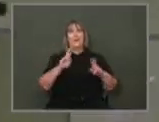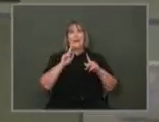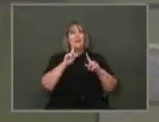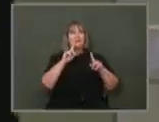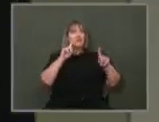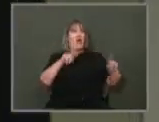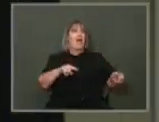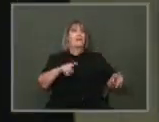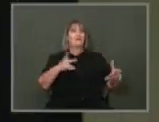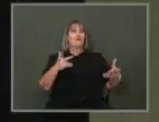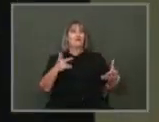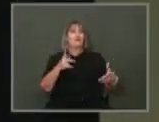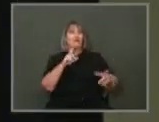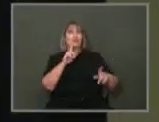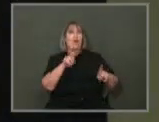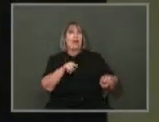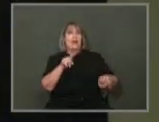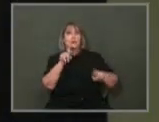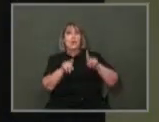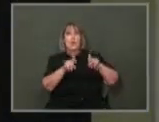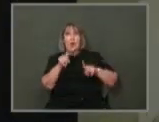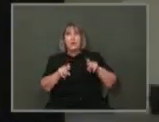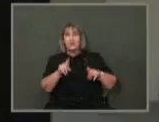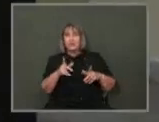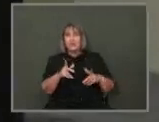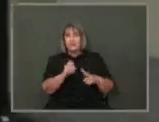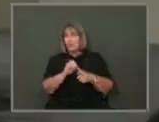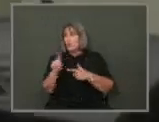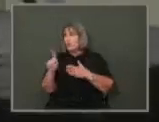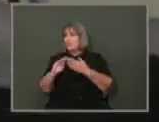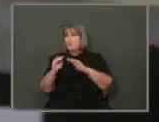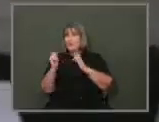And Councilwoman, I'll turn it back over to you or if you want to just go straight into questions.